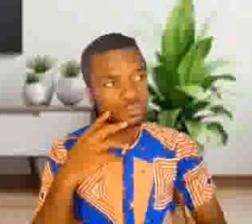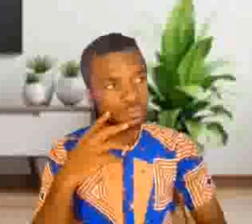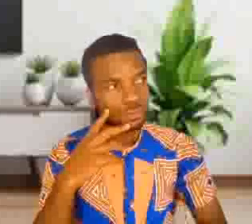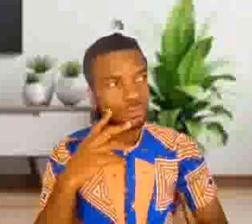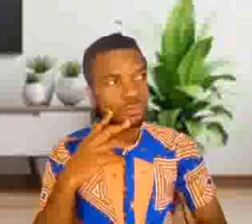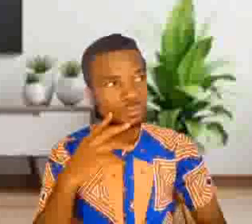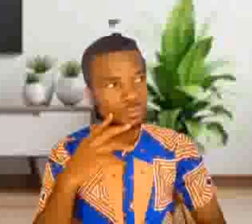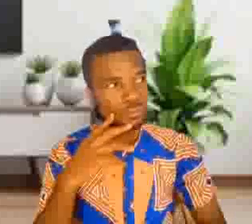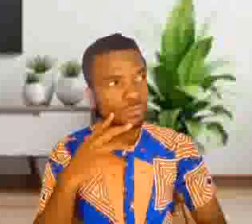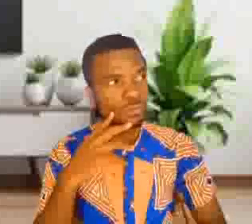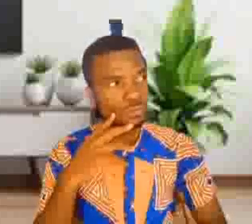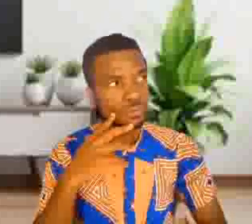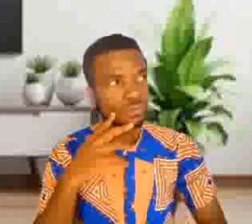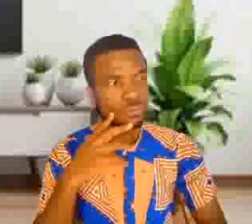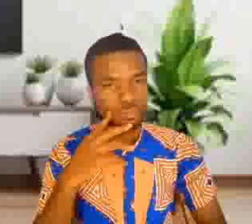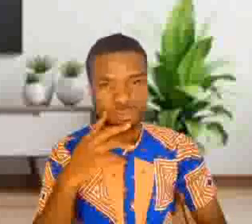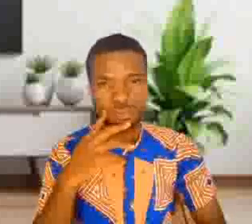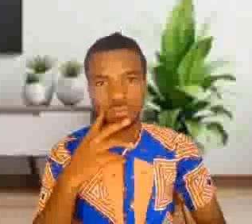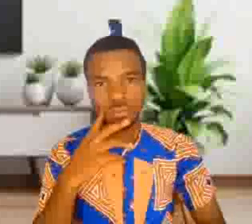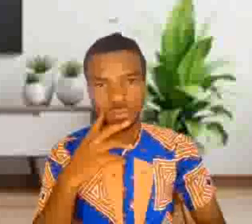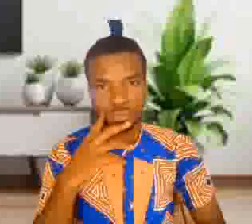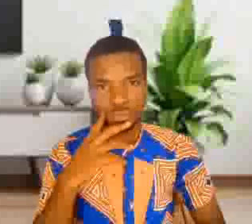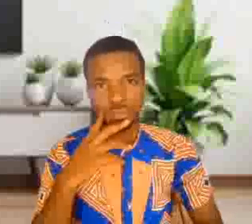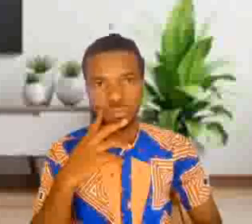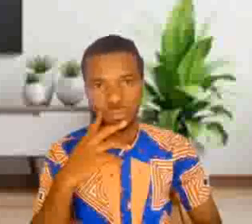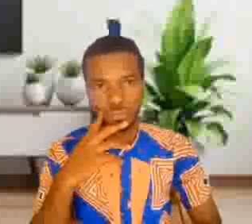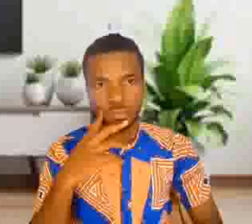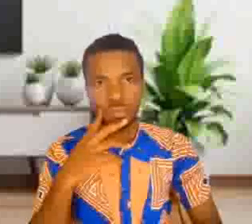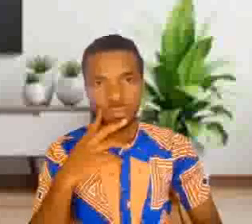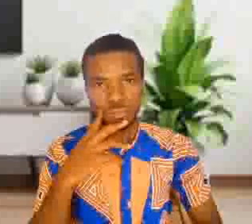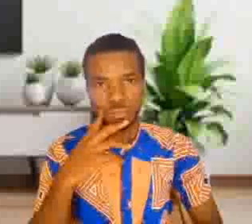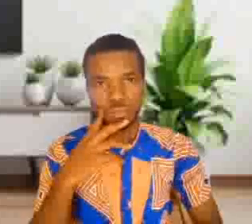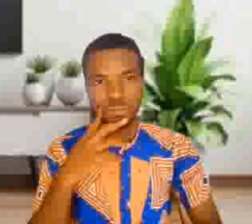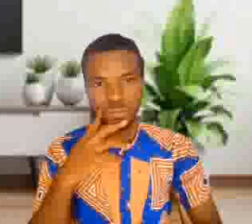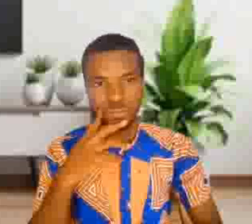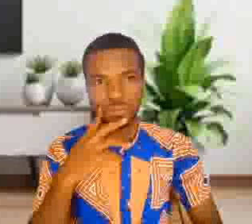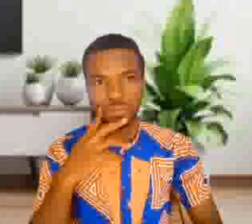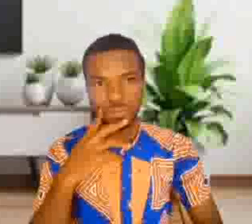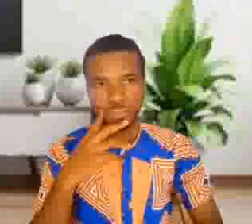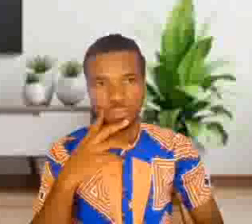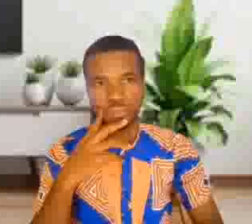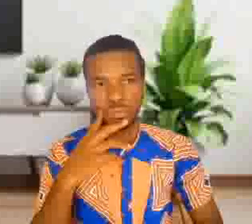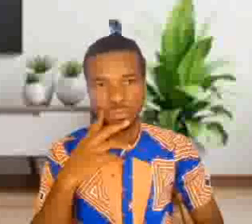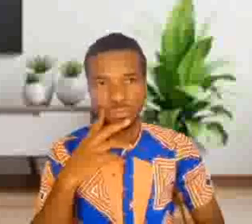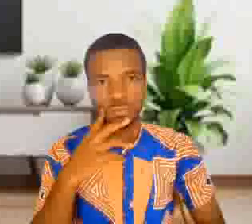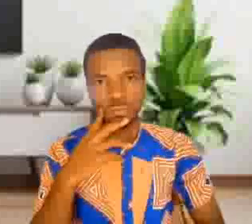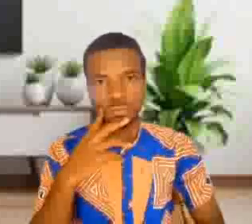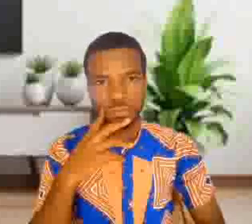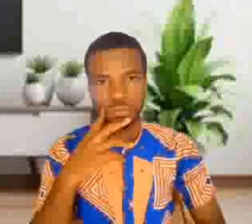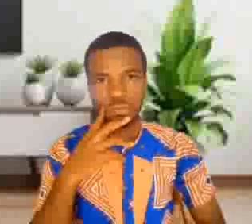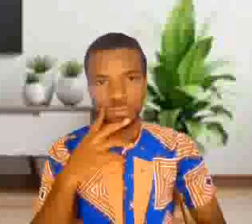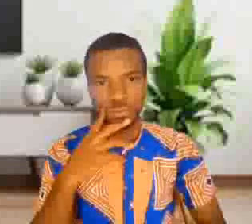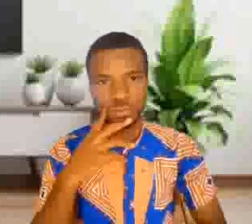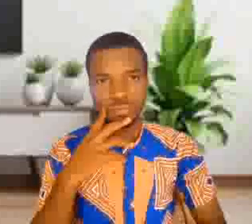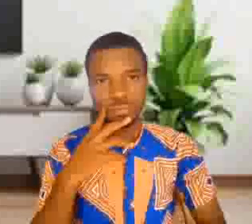God was not spoken to the man. The voice of God came walking in the garden.